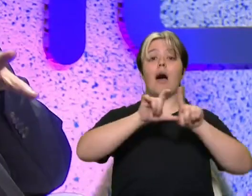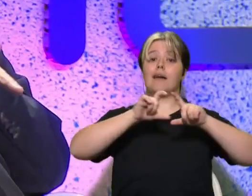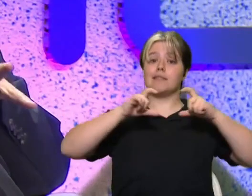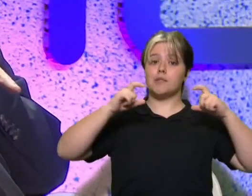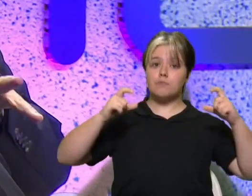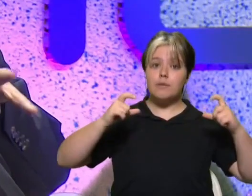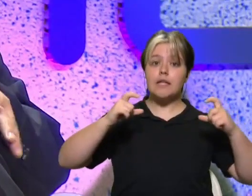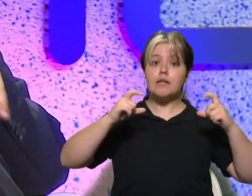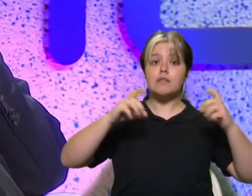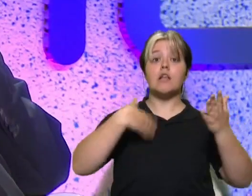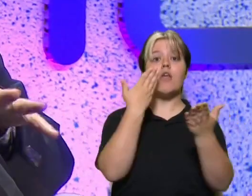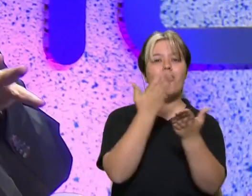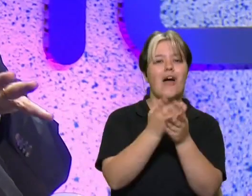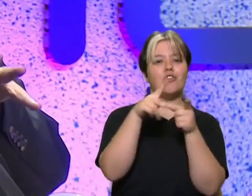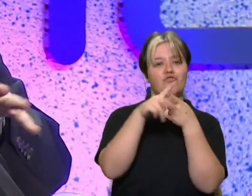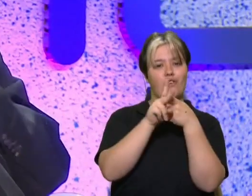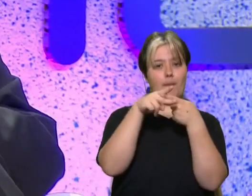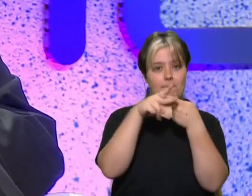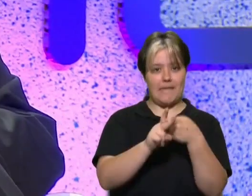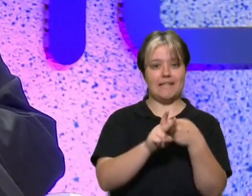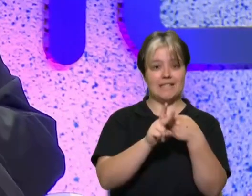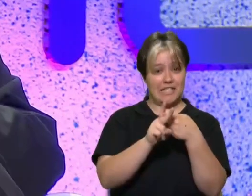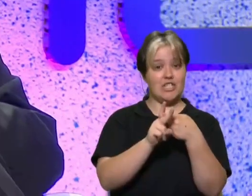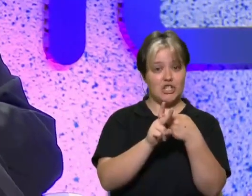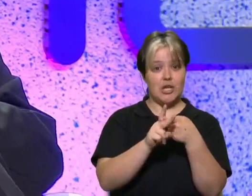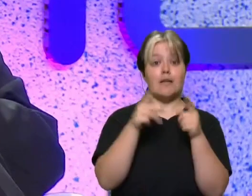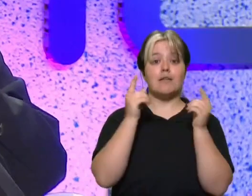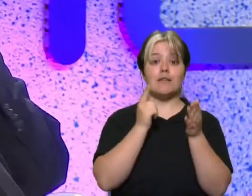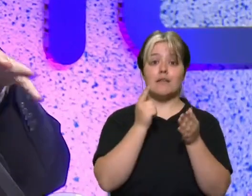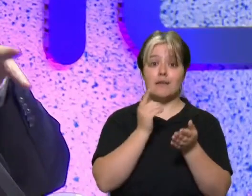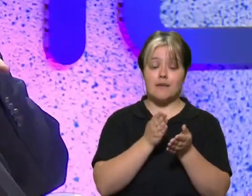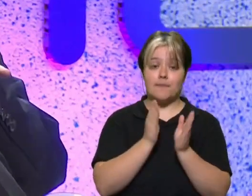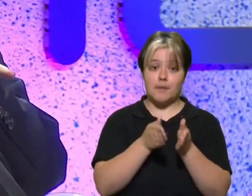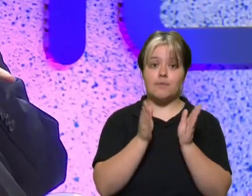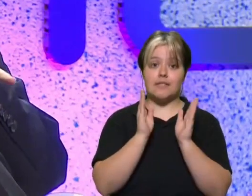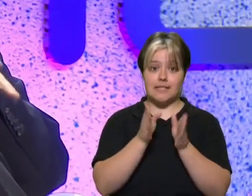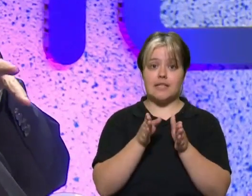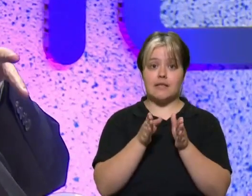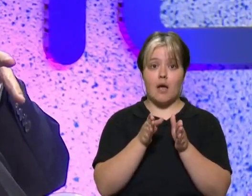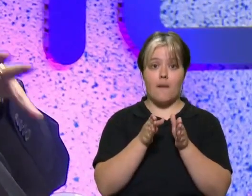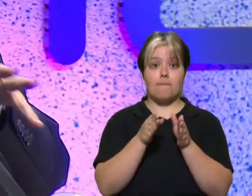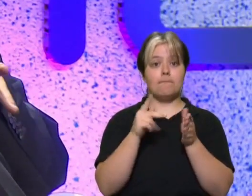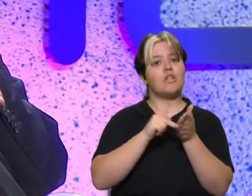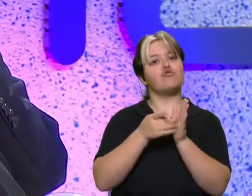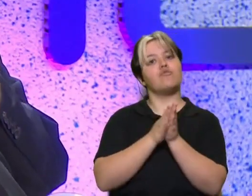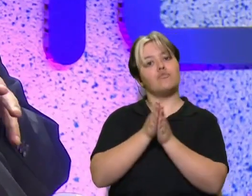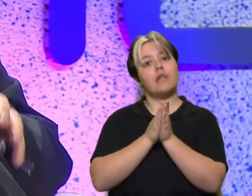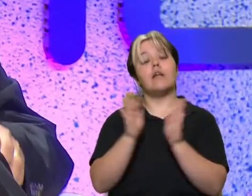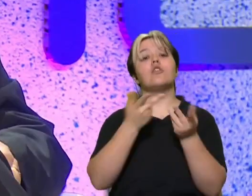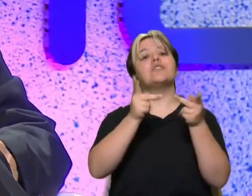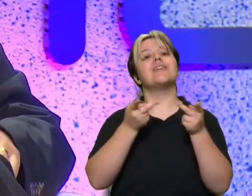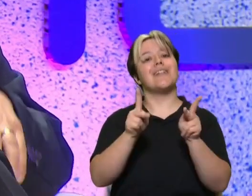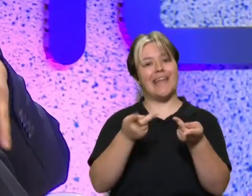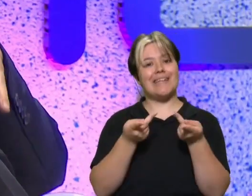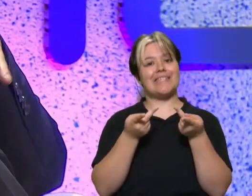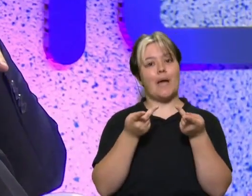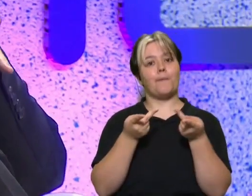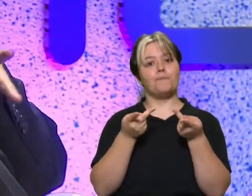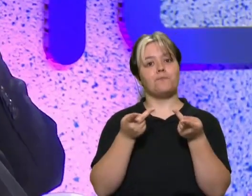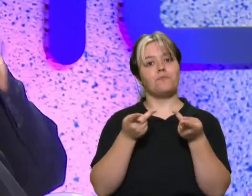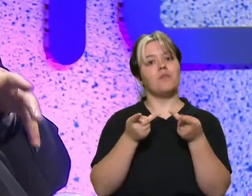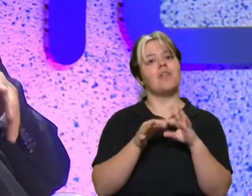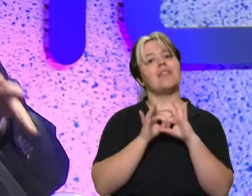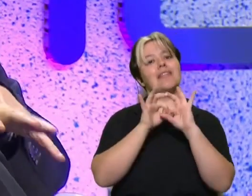administration, companies providing the instruments to use these technologies, provide the tools. So this